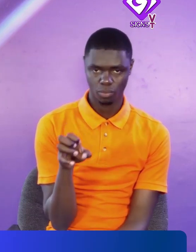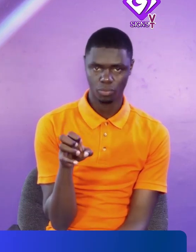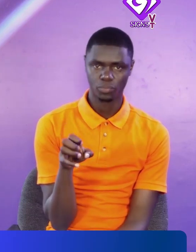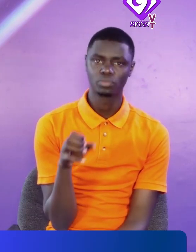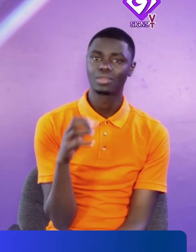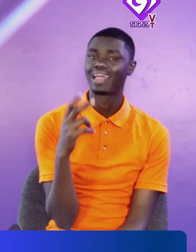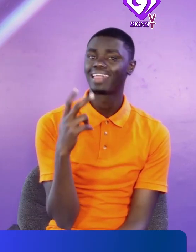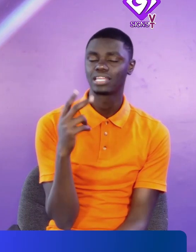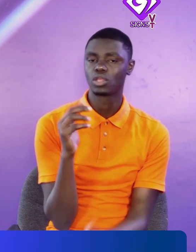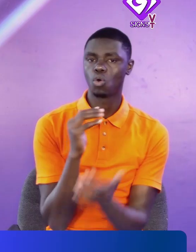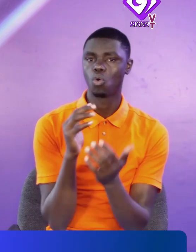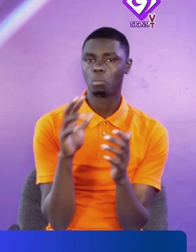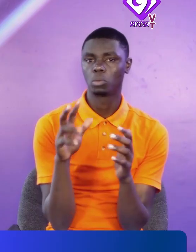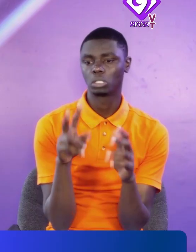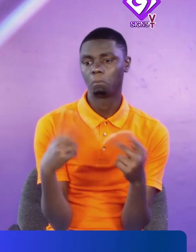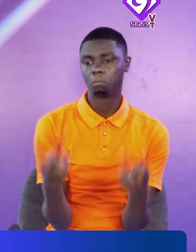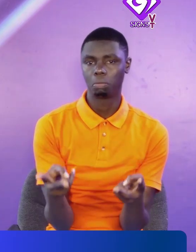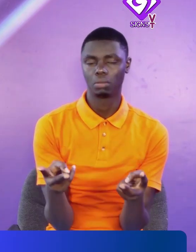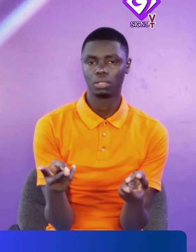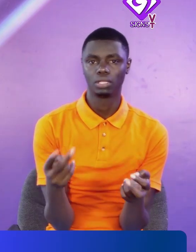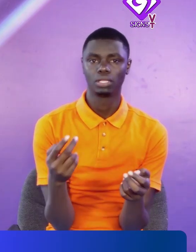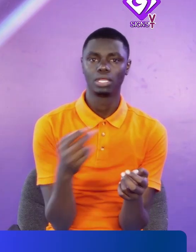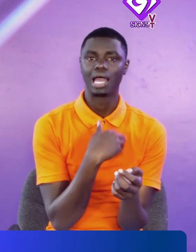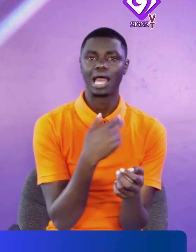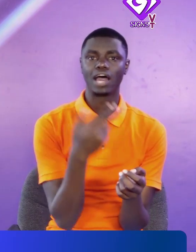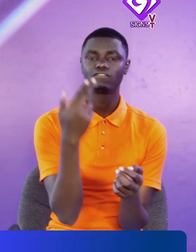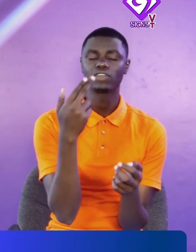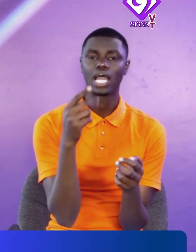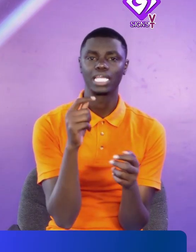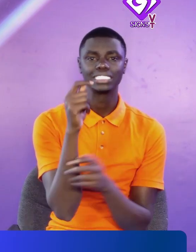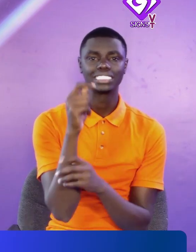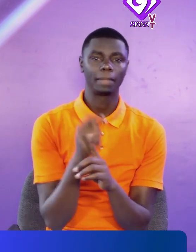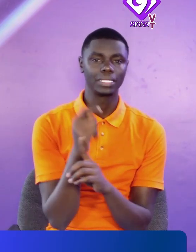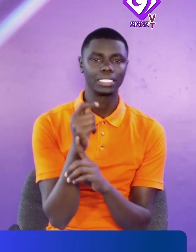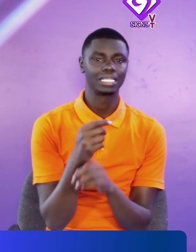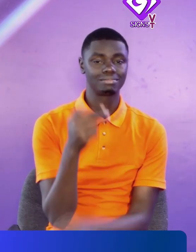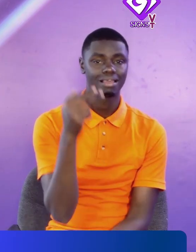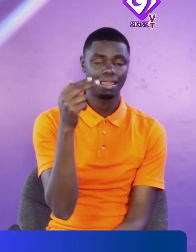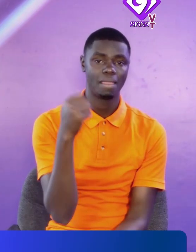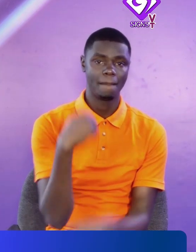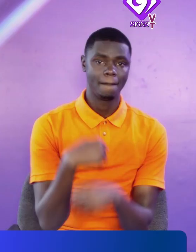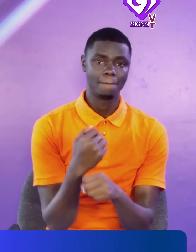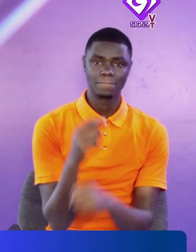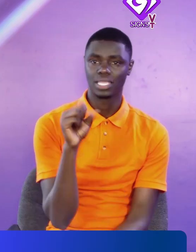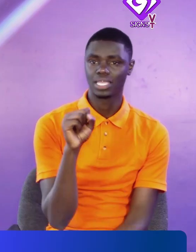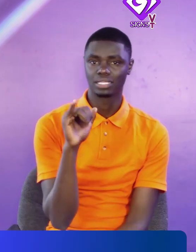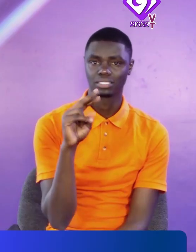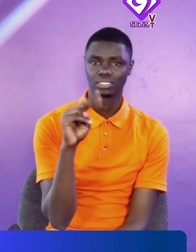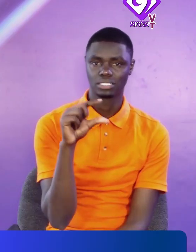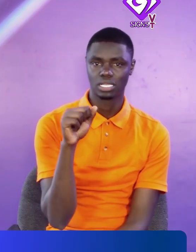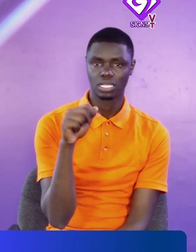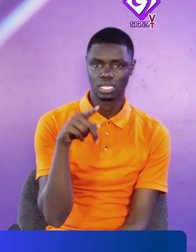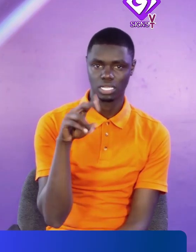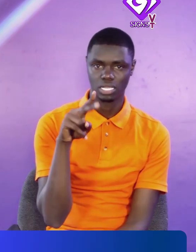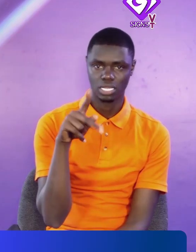crashing. In Singapore, there is high humidity and high temperatures, thus making Singapore an ideal track for McLaren to